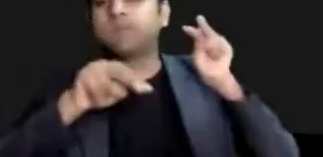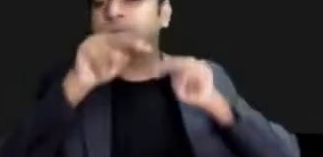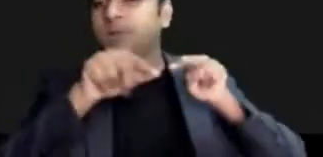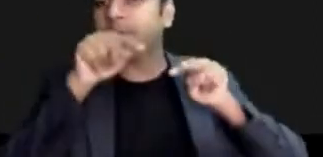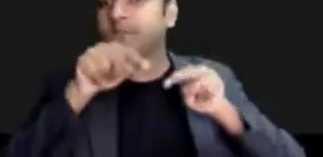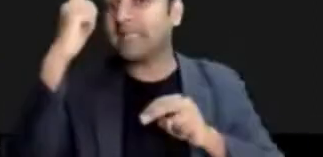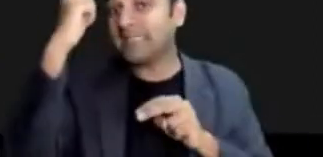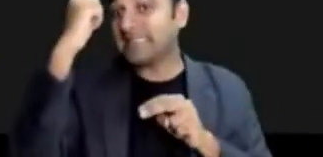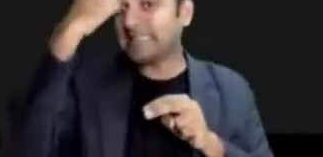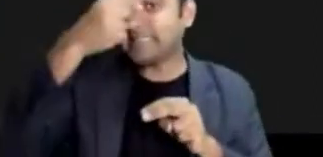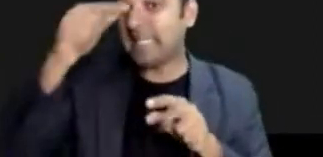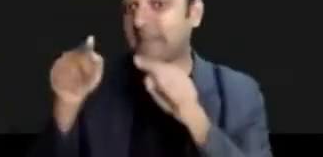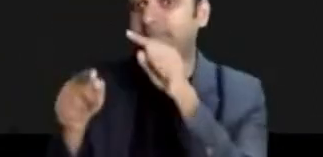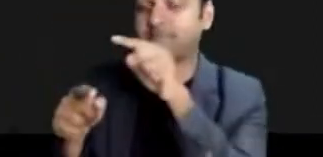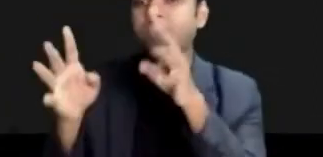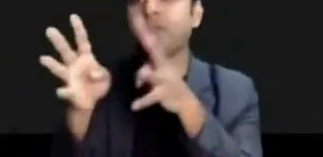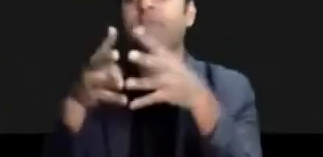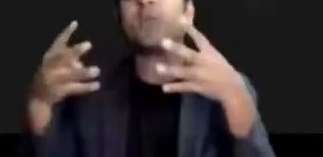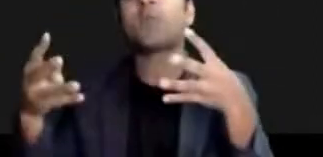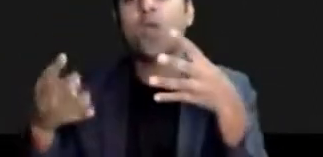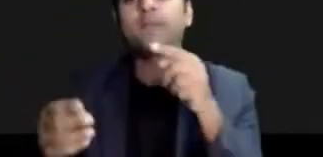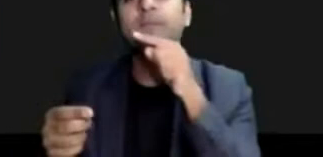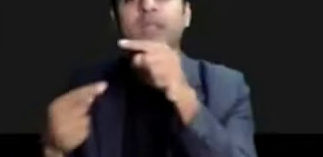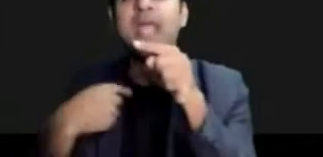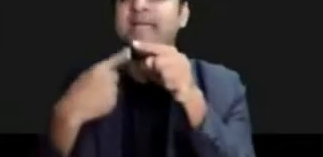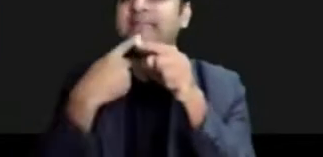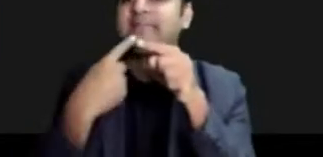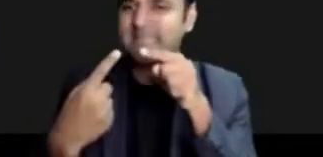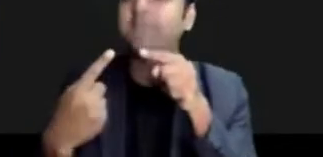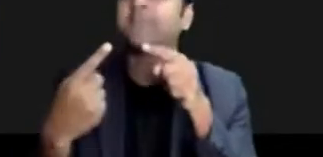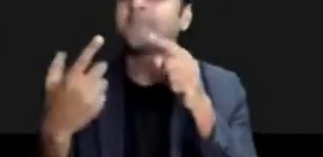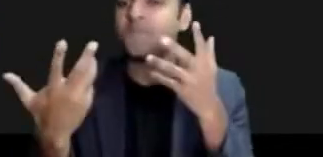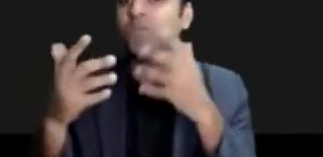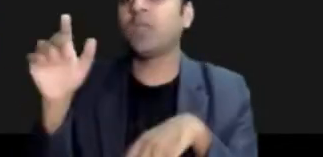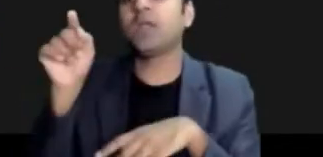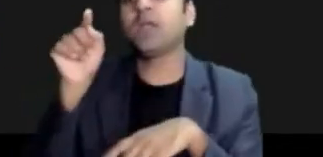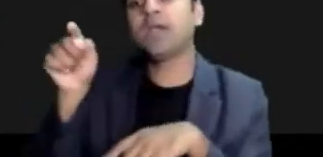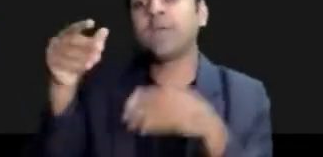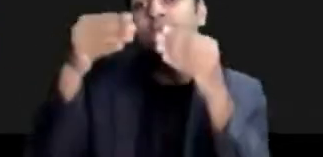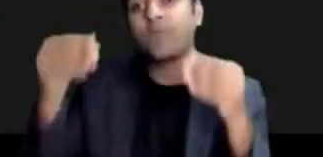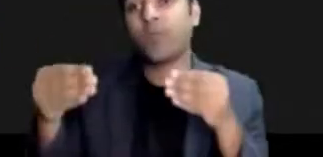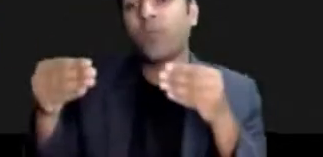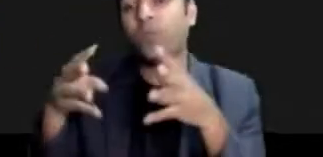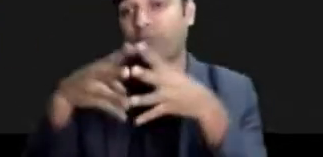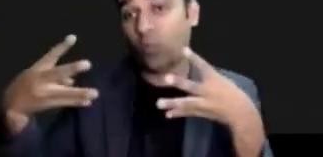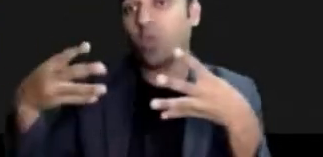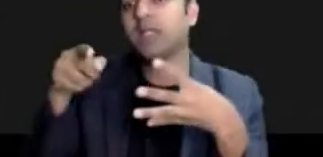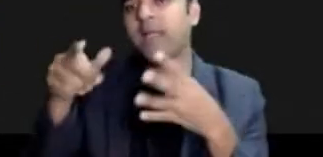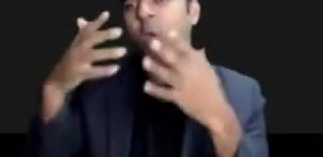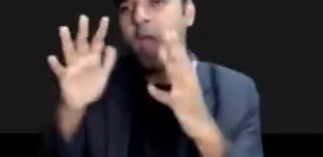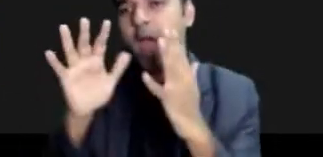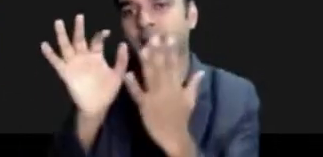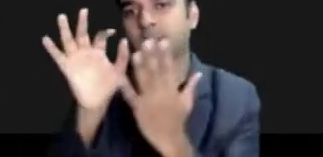2030. So the UNDRR has, based on recommendations from the UN Secretary